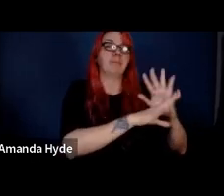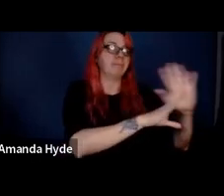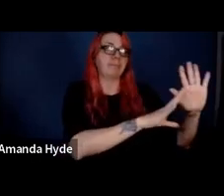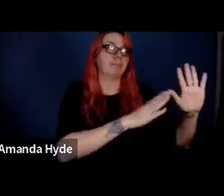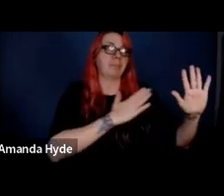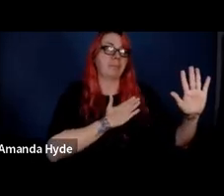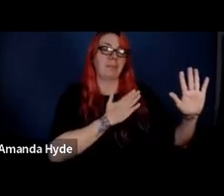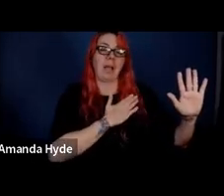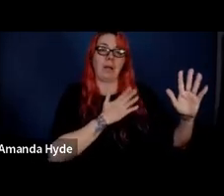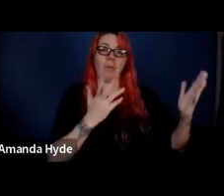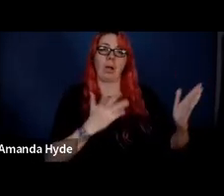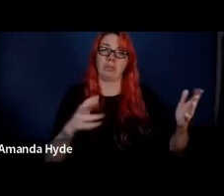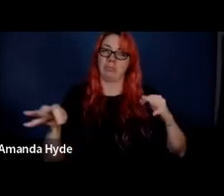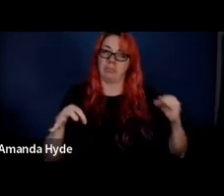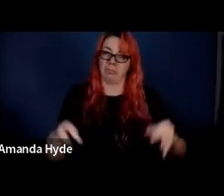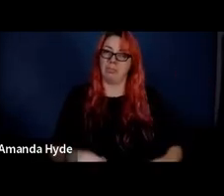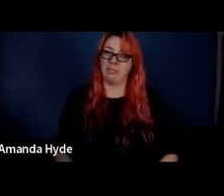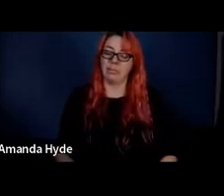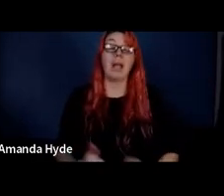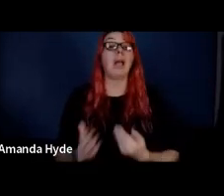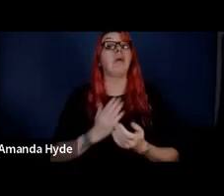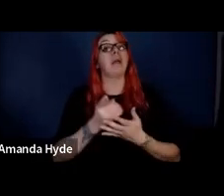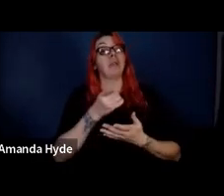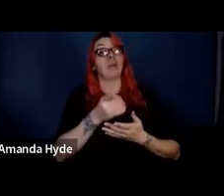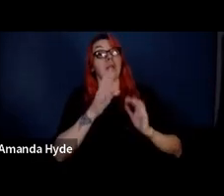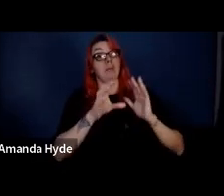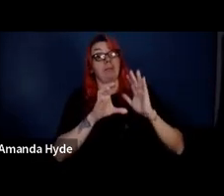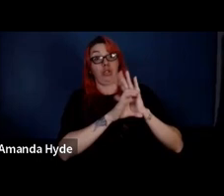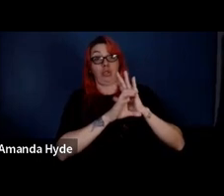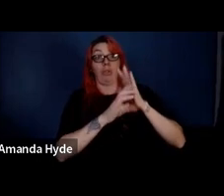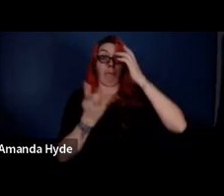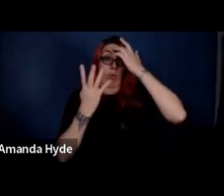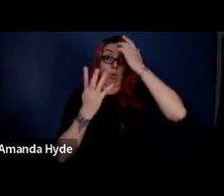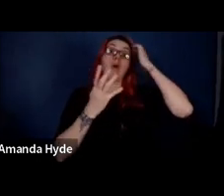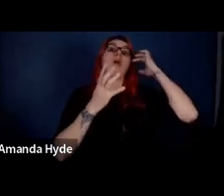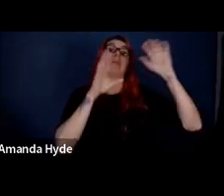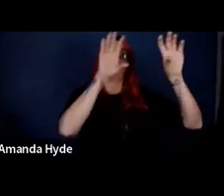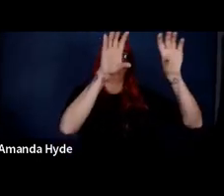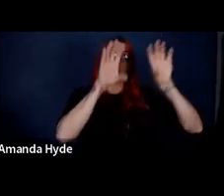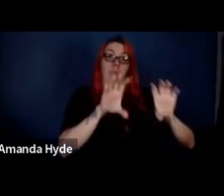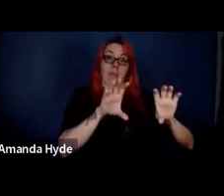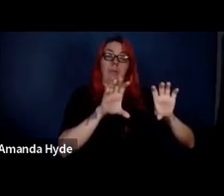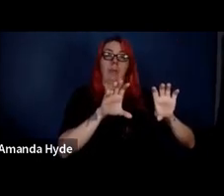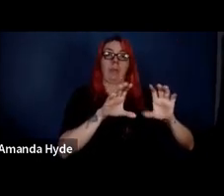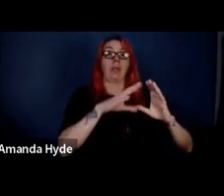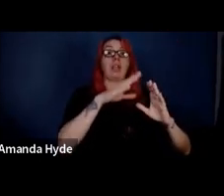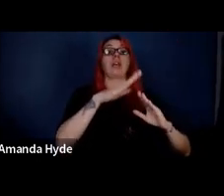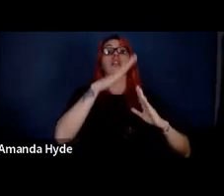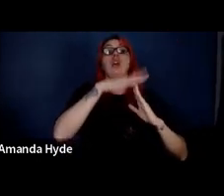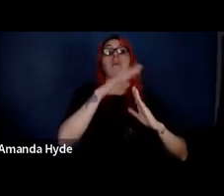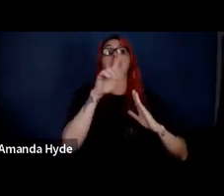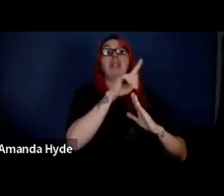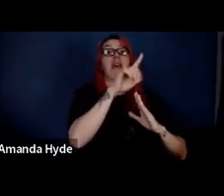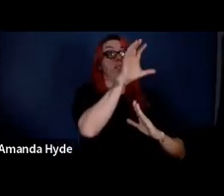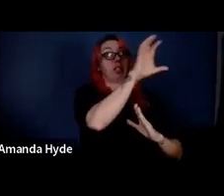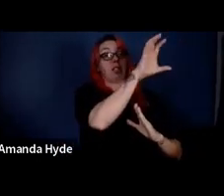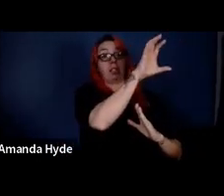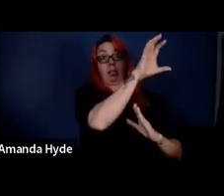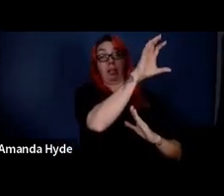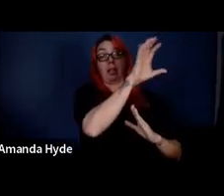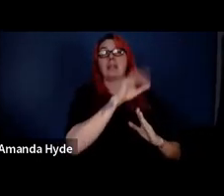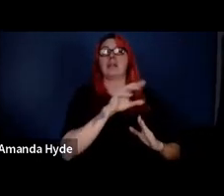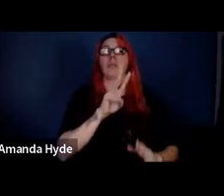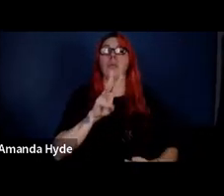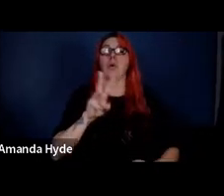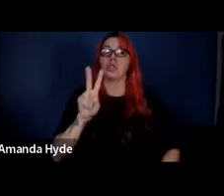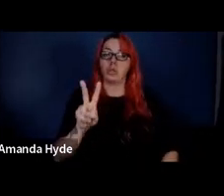look at these four squares, the top left, and some of you might recognize some of these already, is during the Second World War, when the